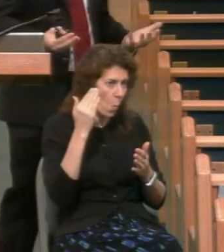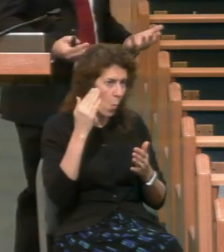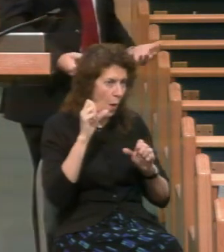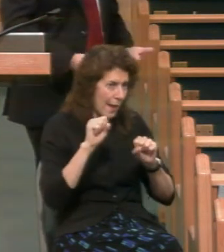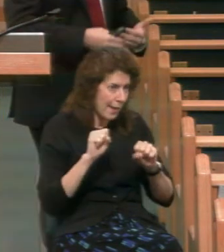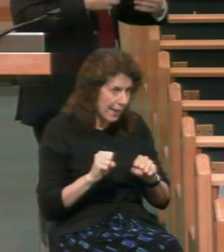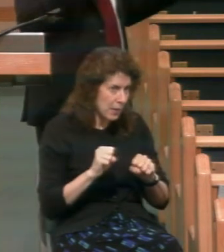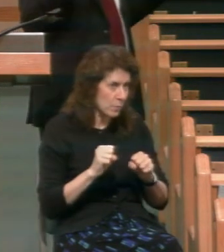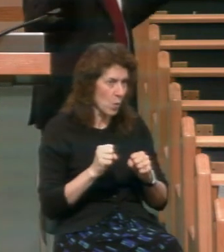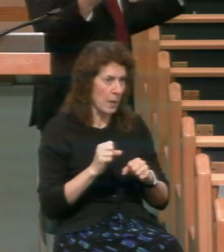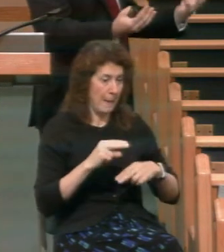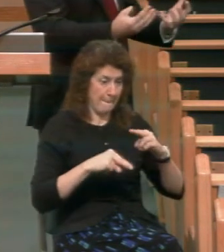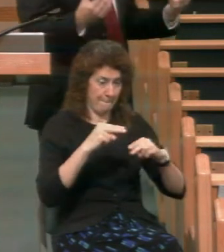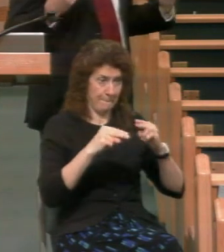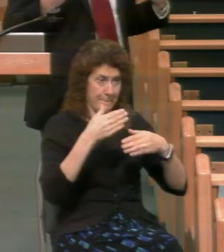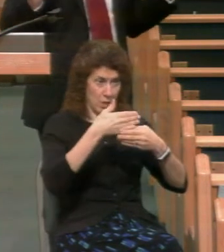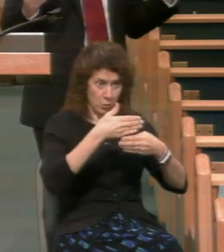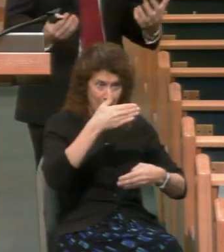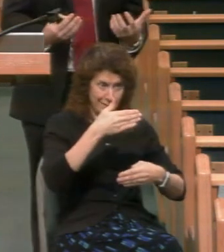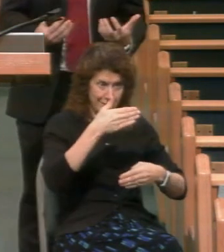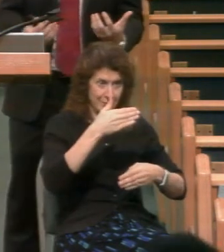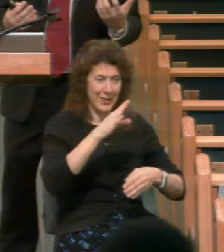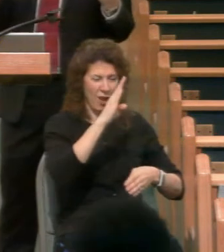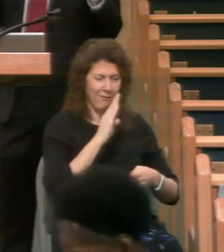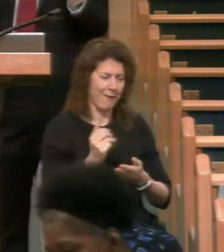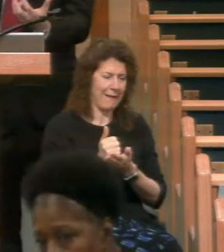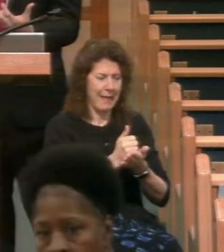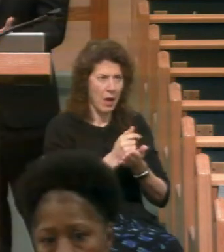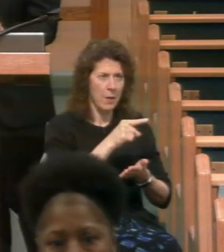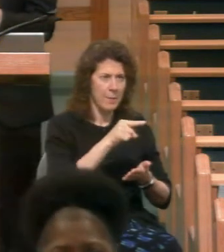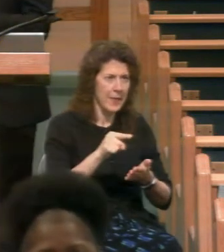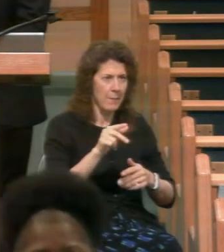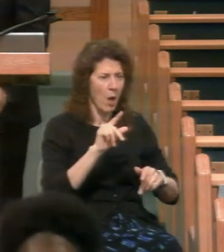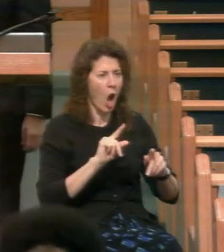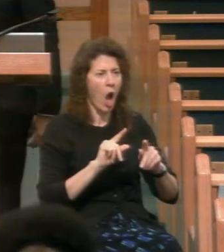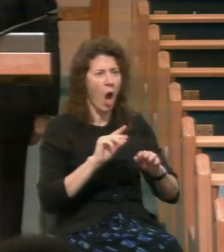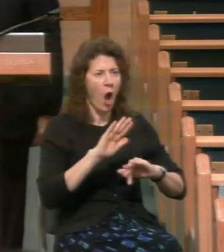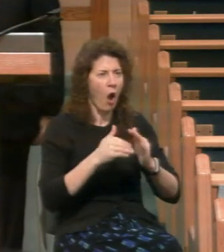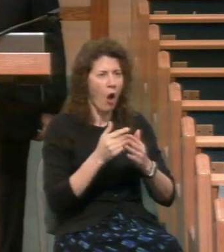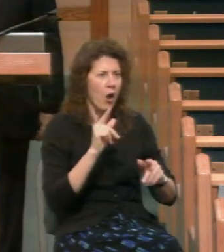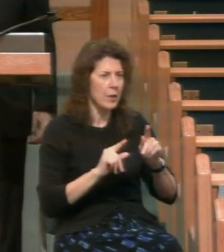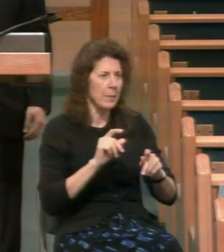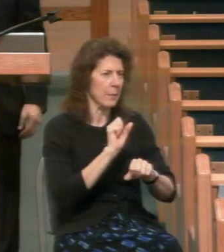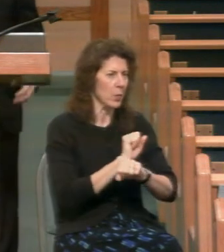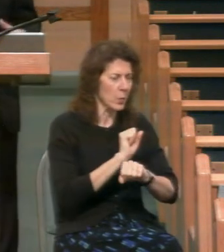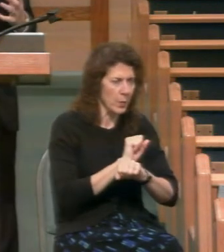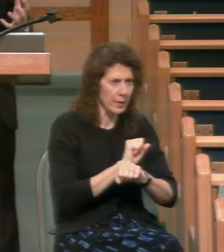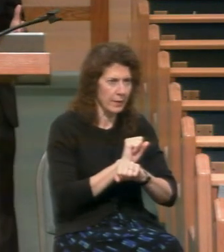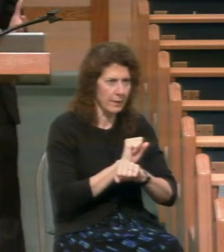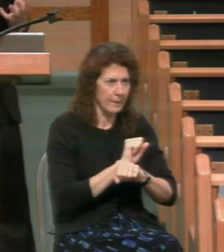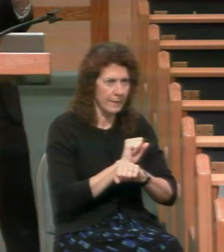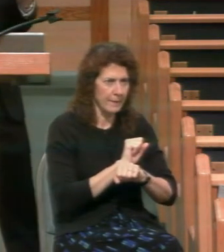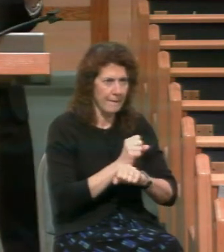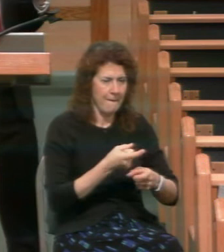was helping them, and they had all the people who were working on this wall, working in family units, but why were they able to complete it at such a fast